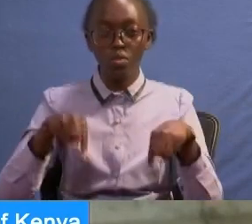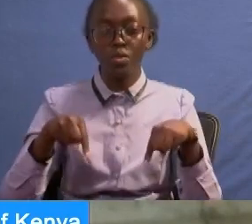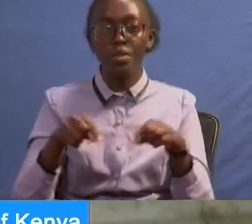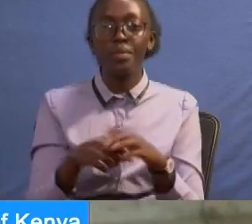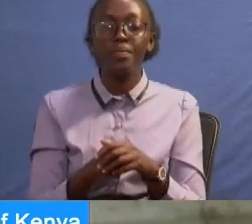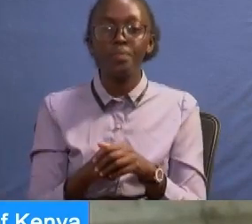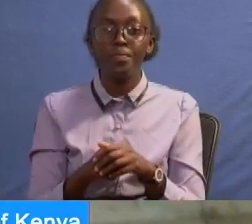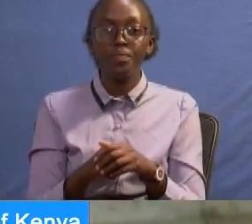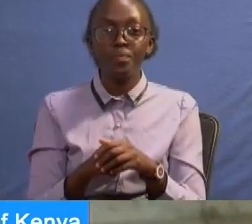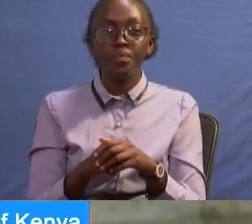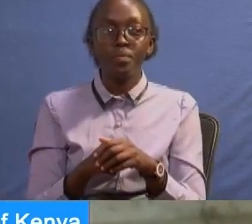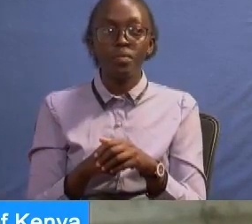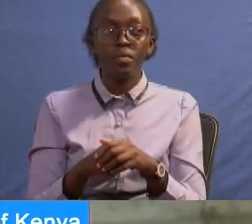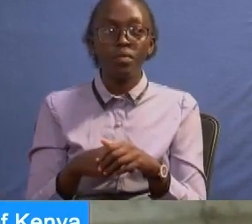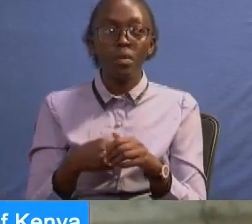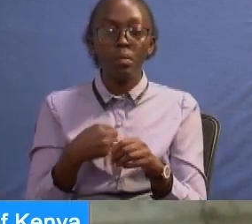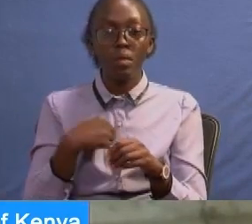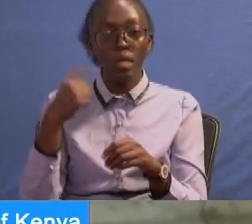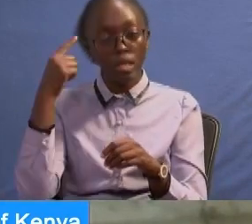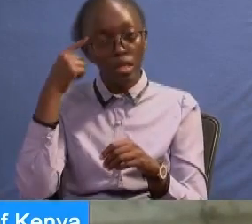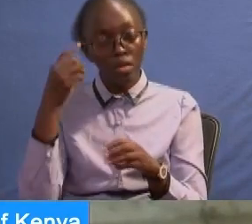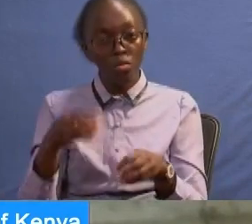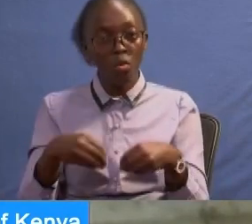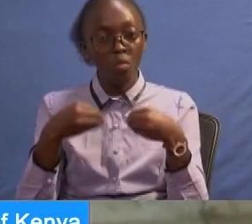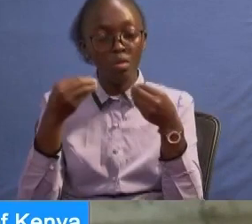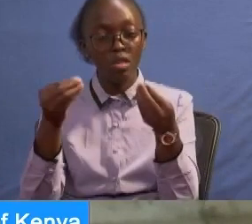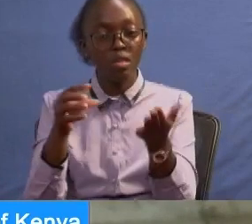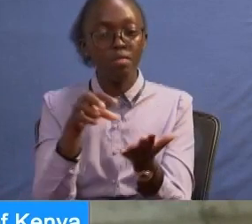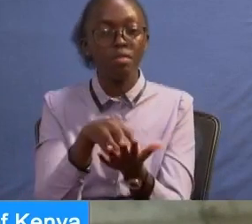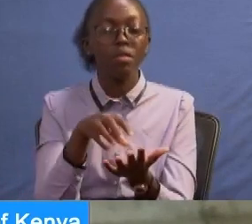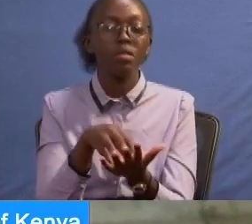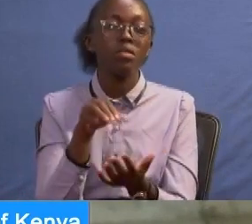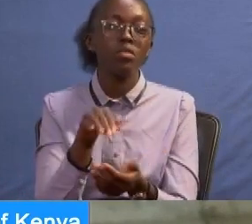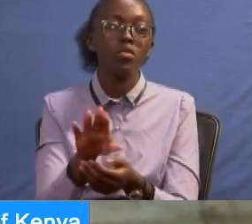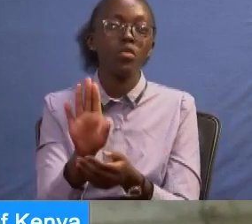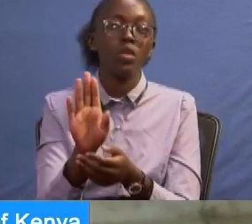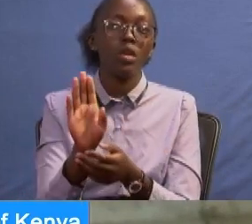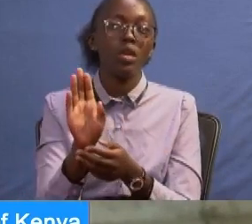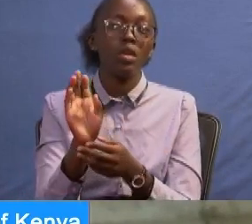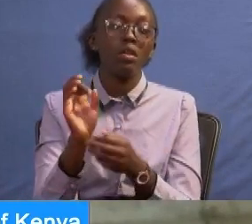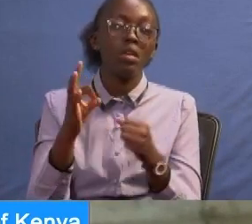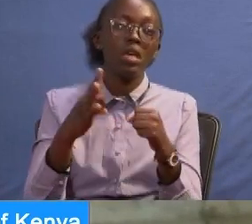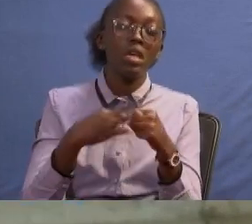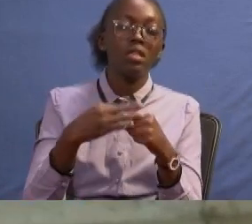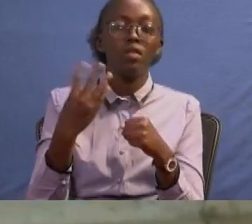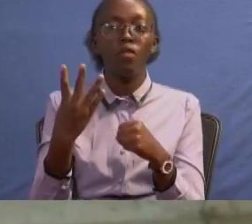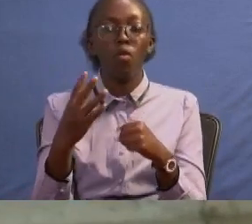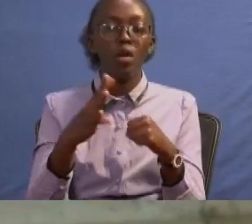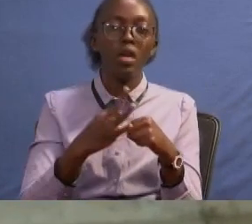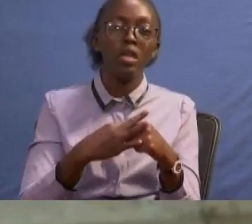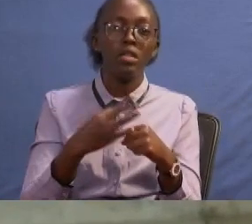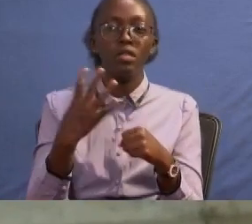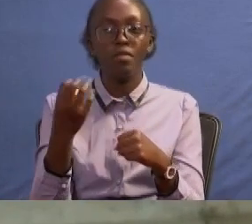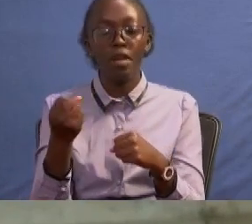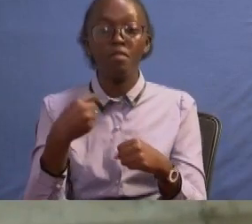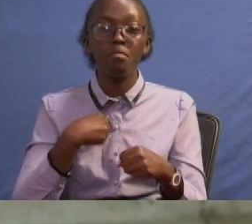have given your case, and at 84, 85 there, I will